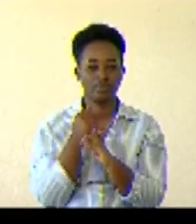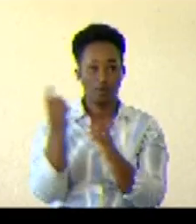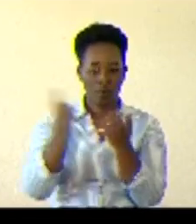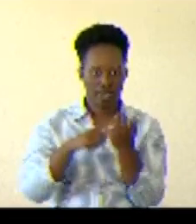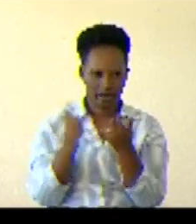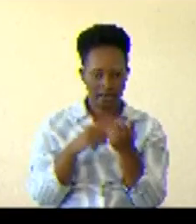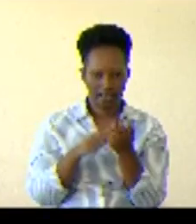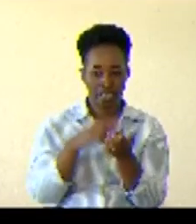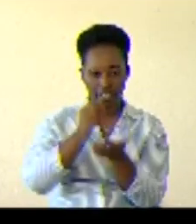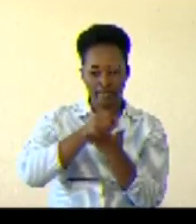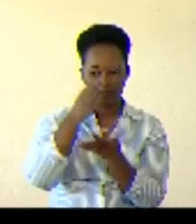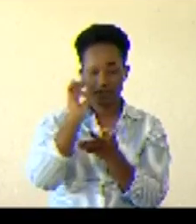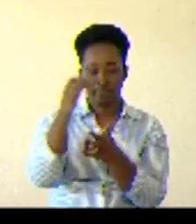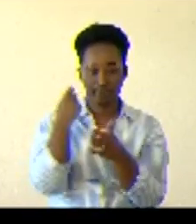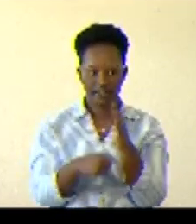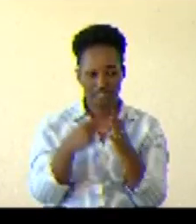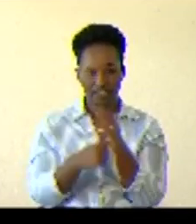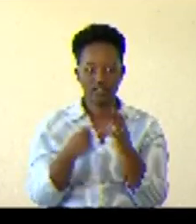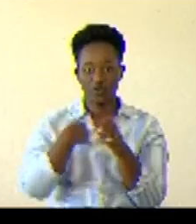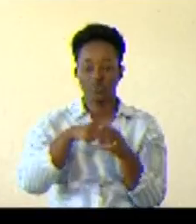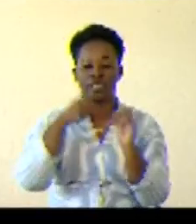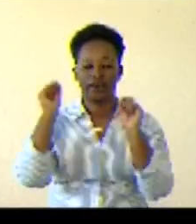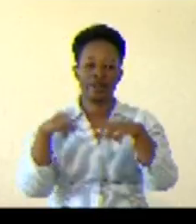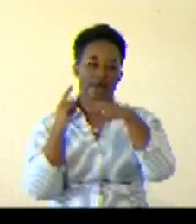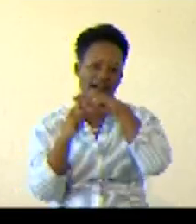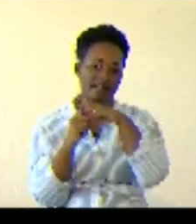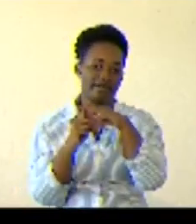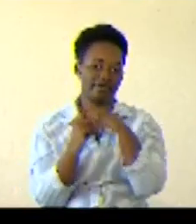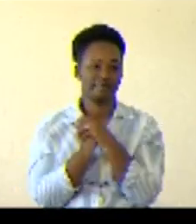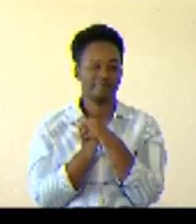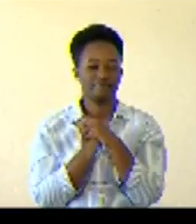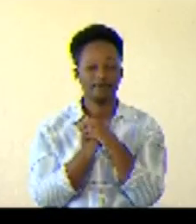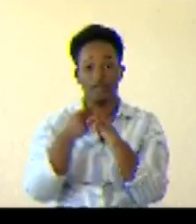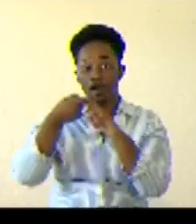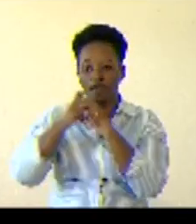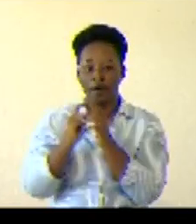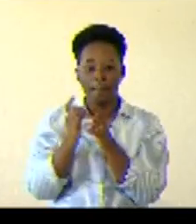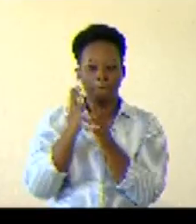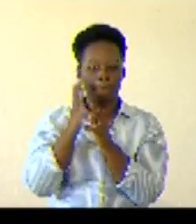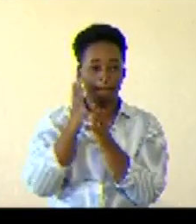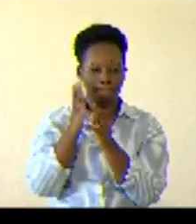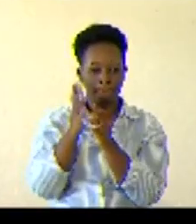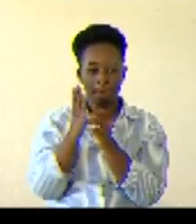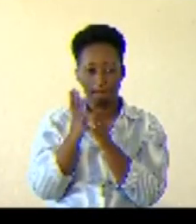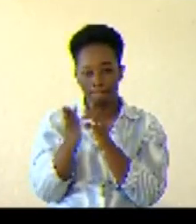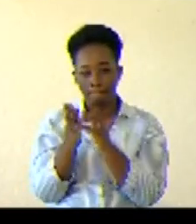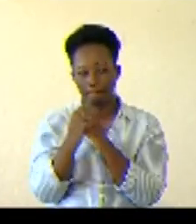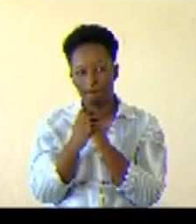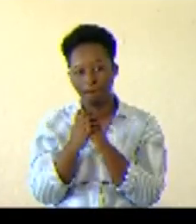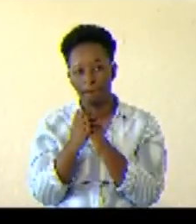calculate the value of taxes, which we shall add there. So from this,